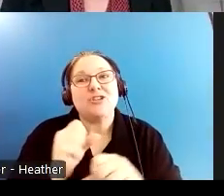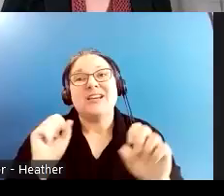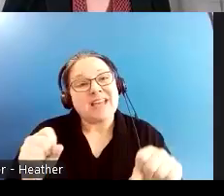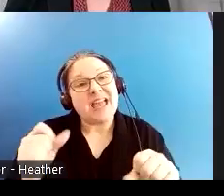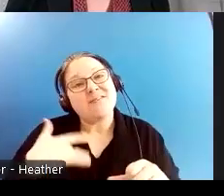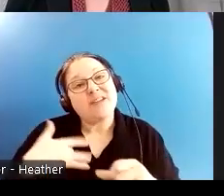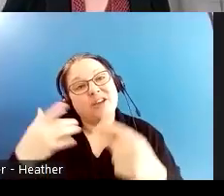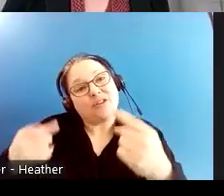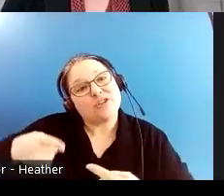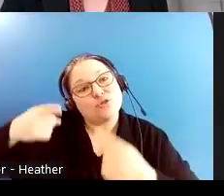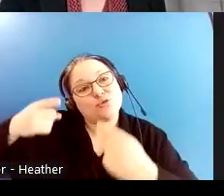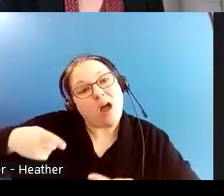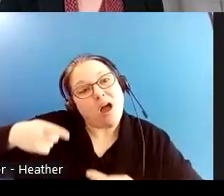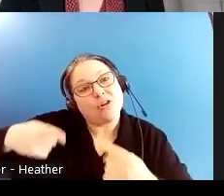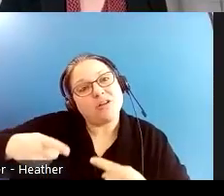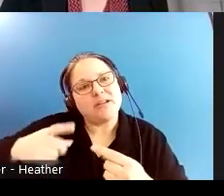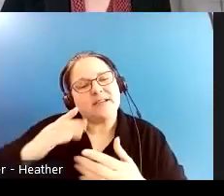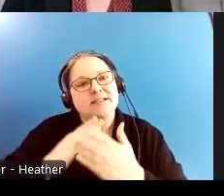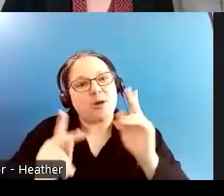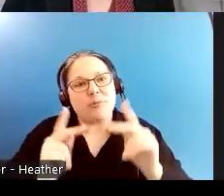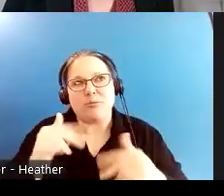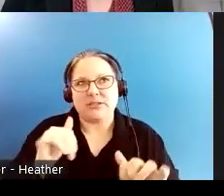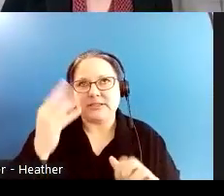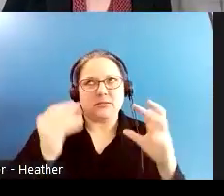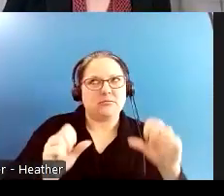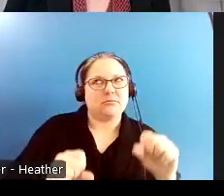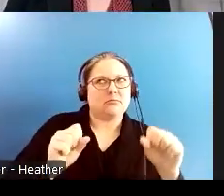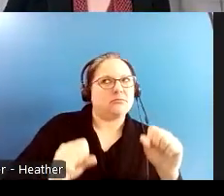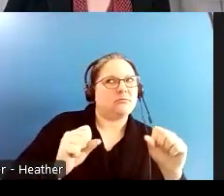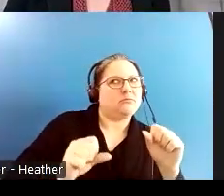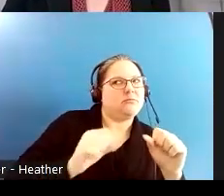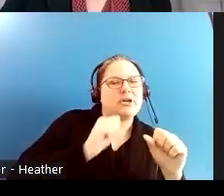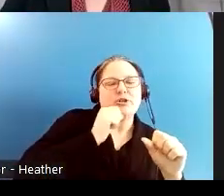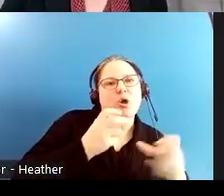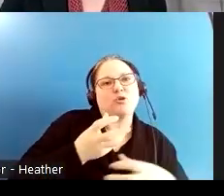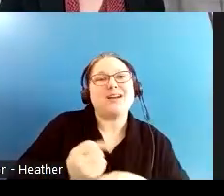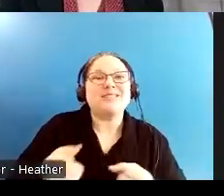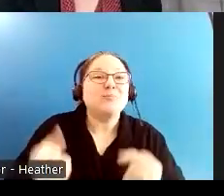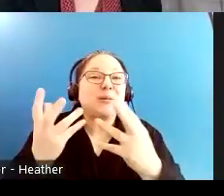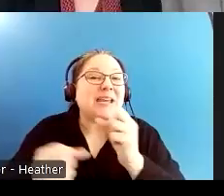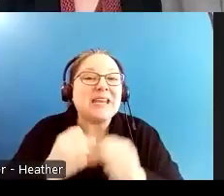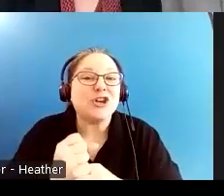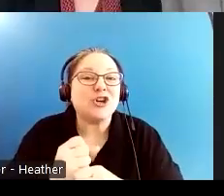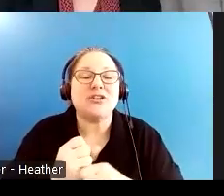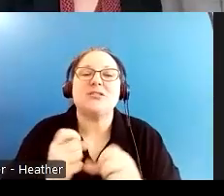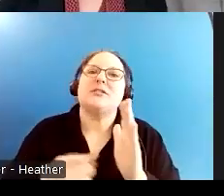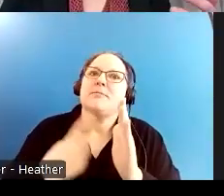and some people are still pre-contemplative after years of working with them. Sometimes it's hard to follow up with